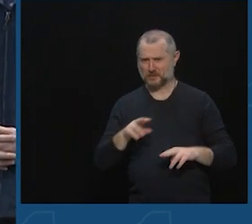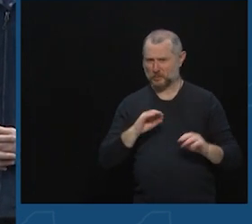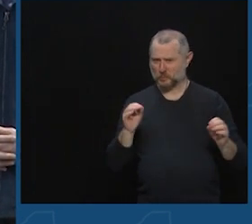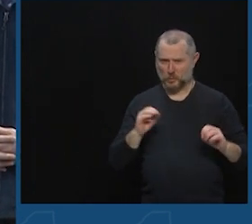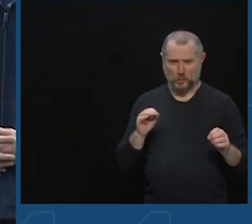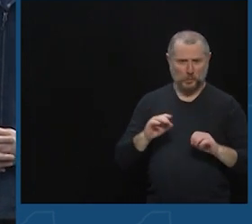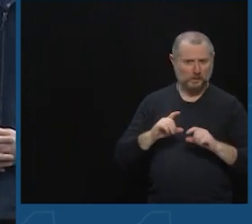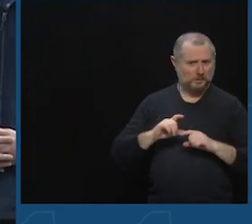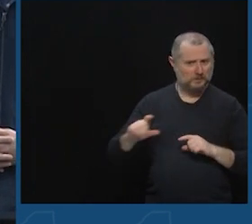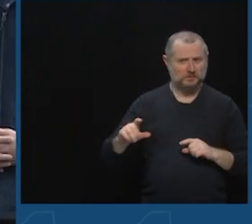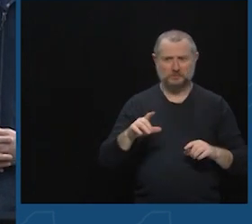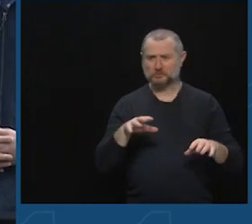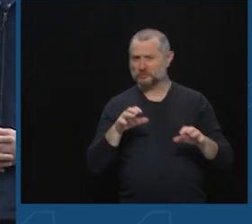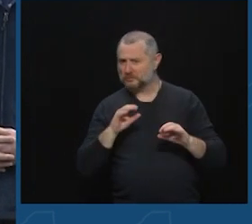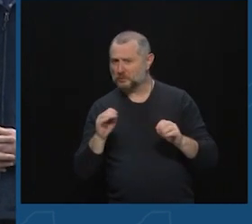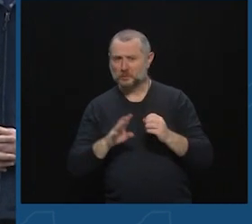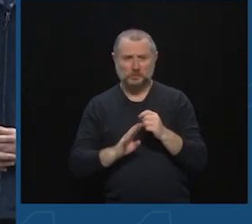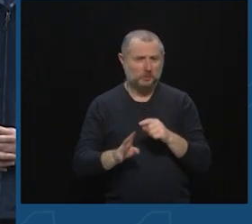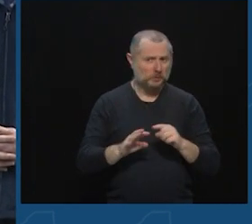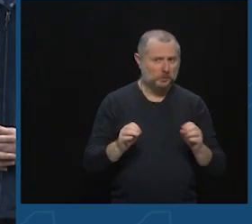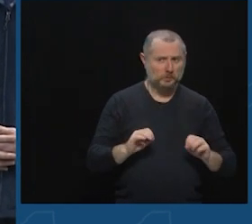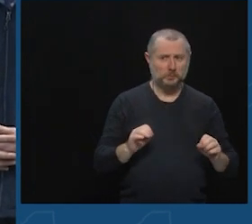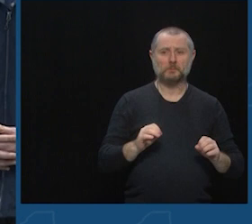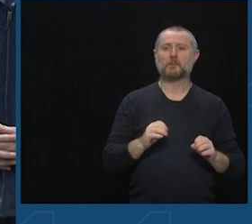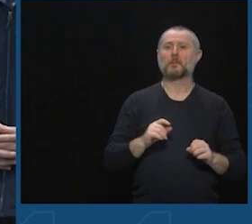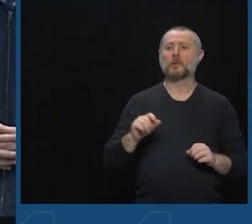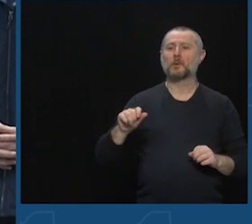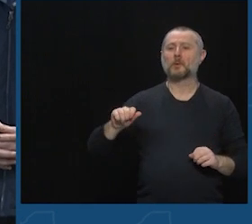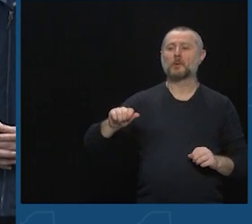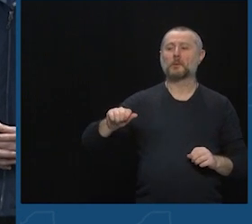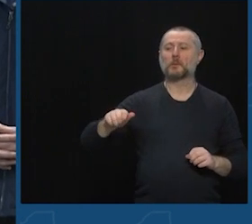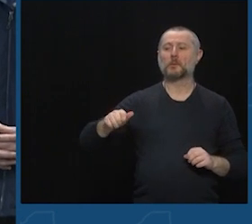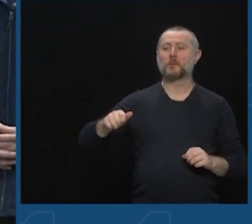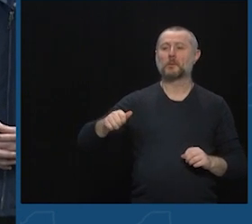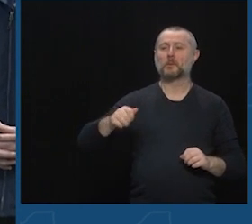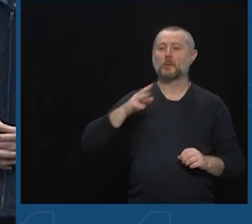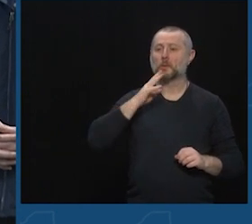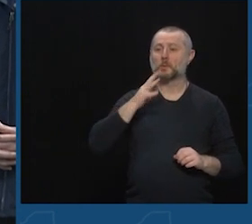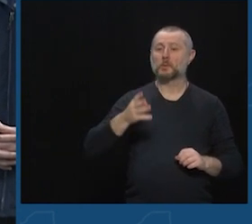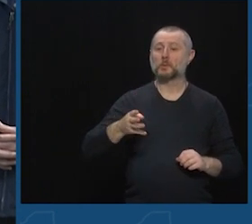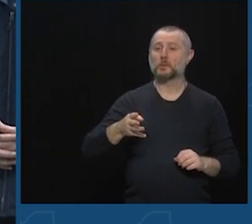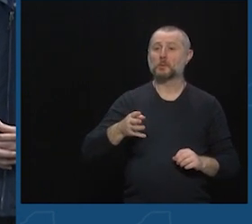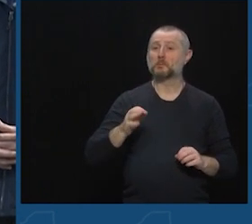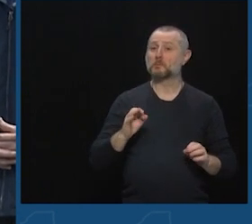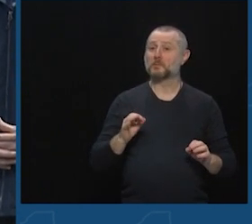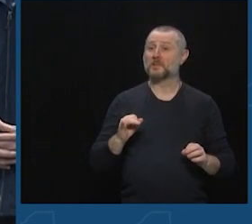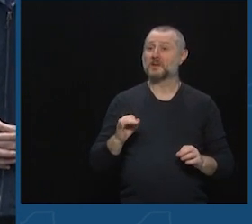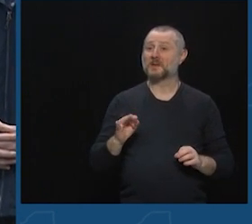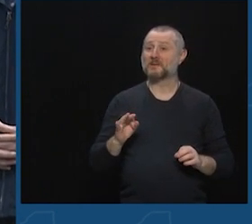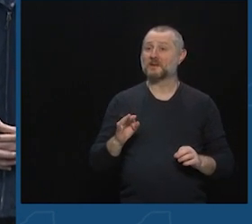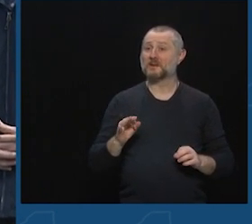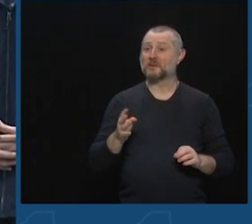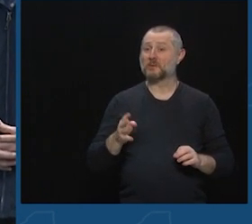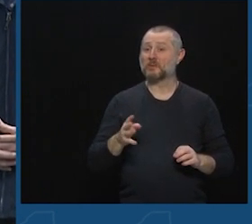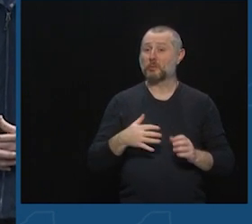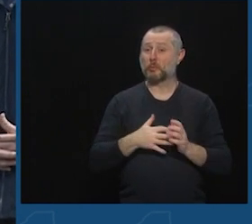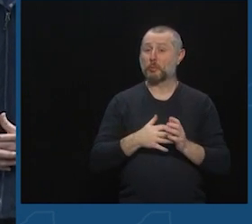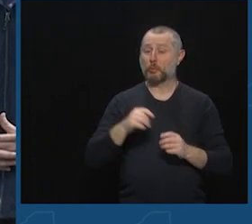your faucets on, see how your pressure is. If you have lower pressure, that also might be an indication that you need to call a